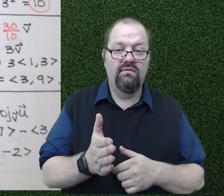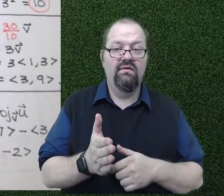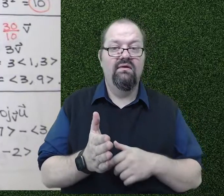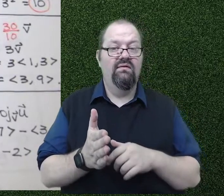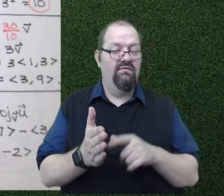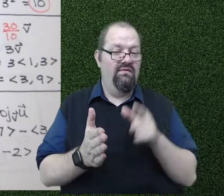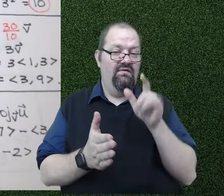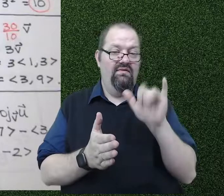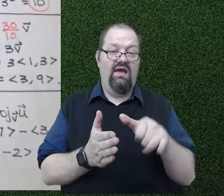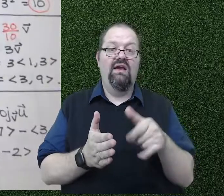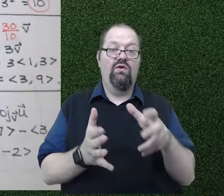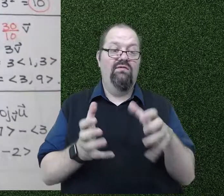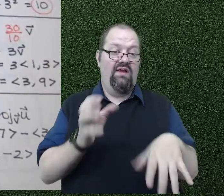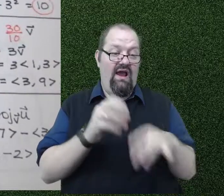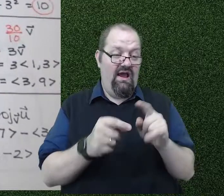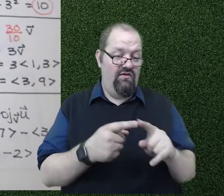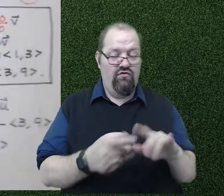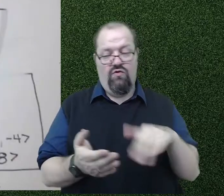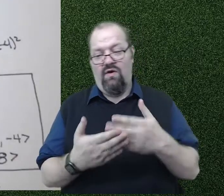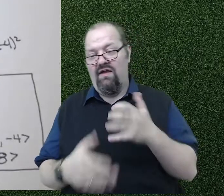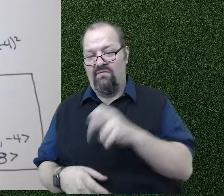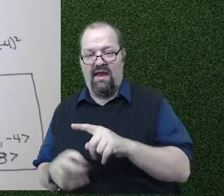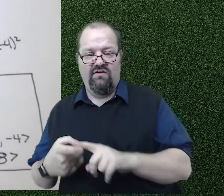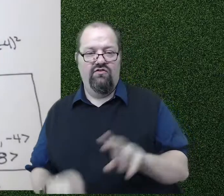to add to this guy to get U back.